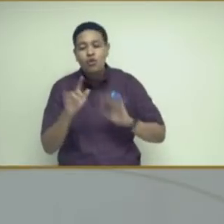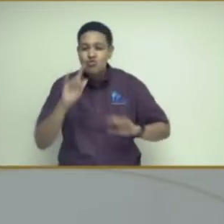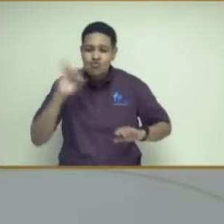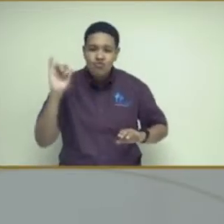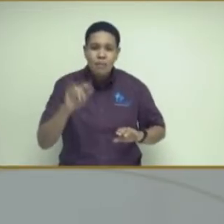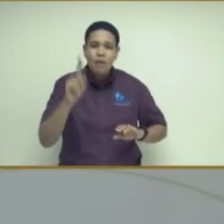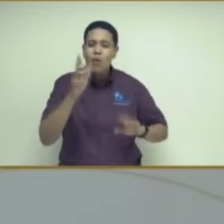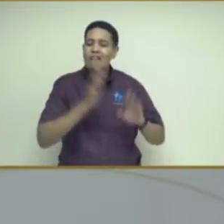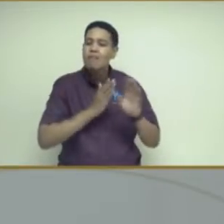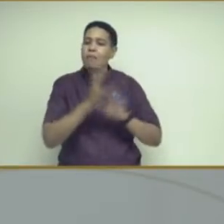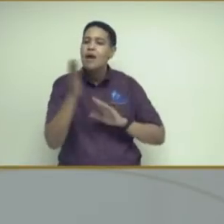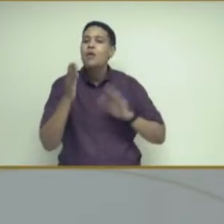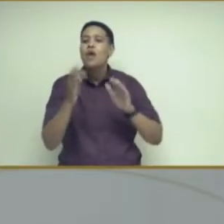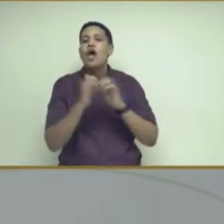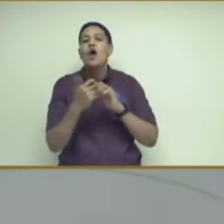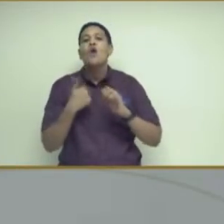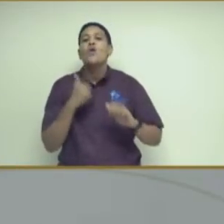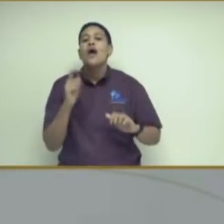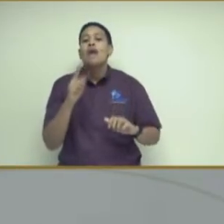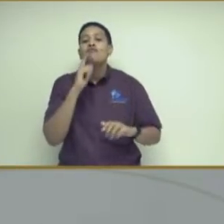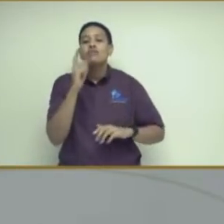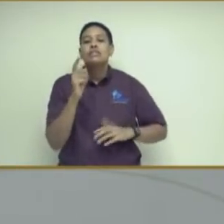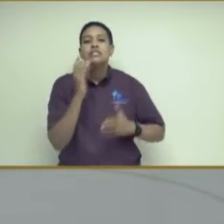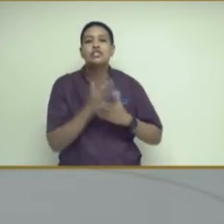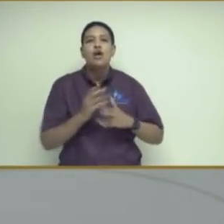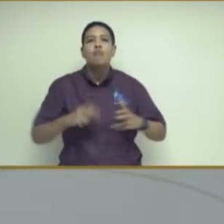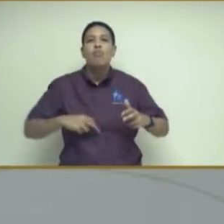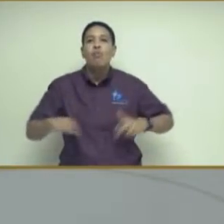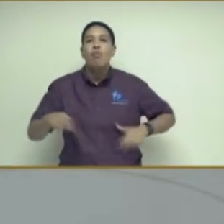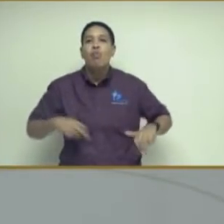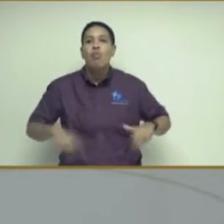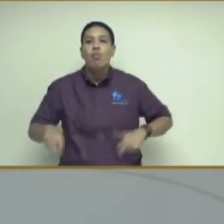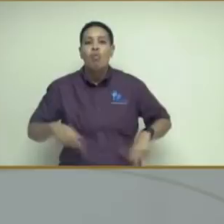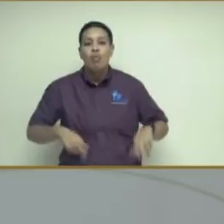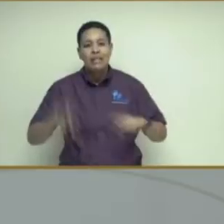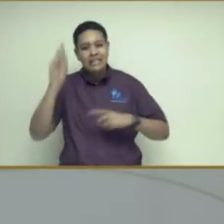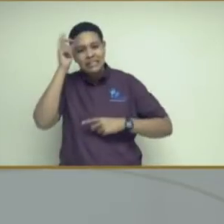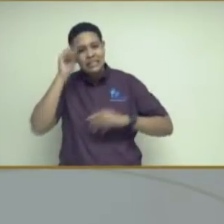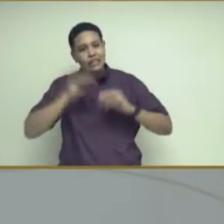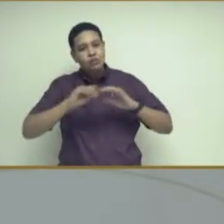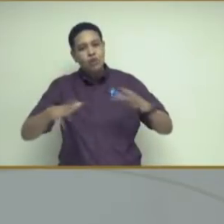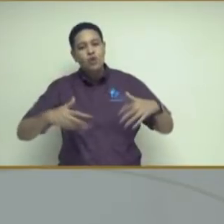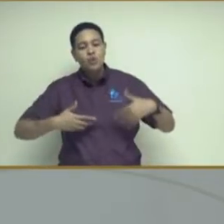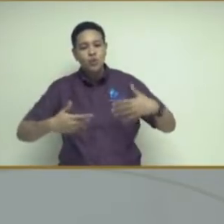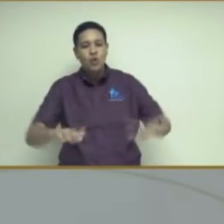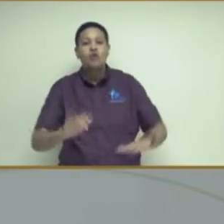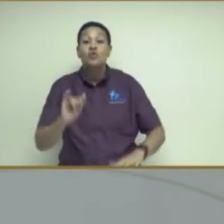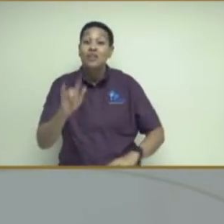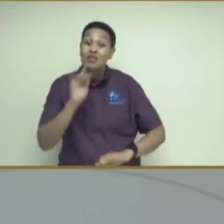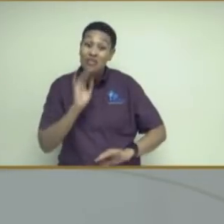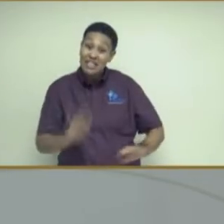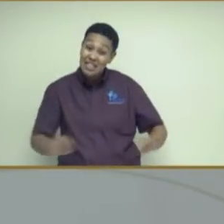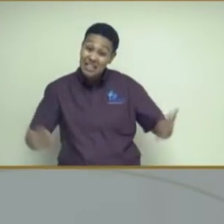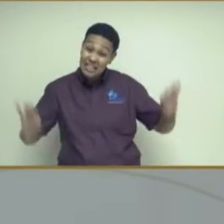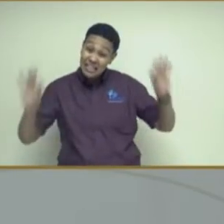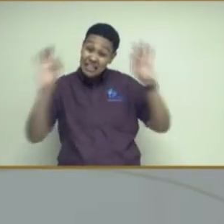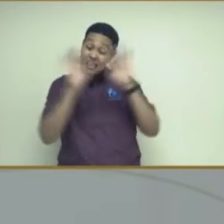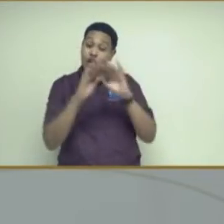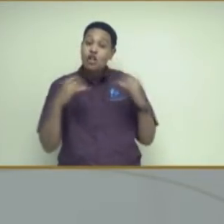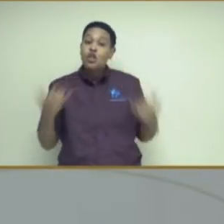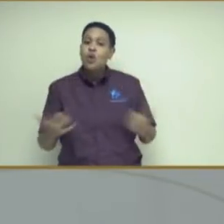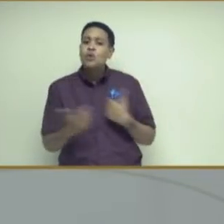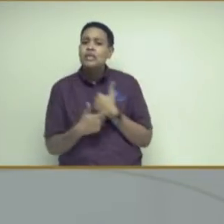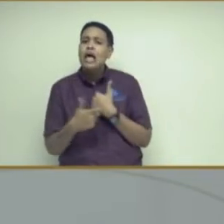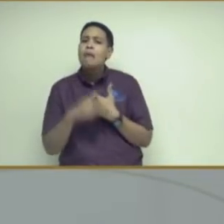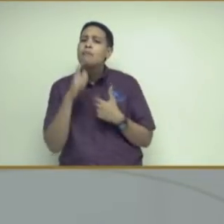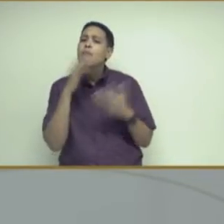of the main methods in which we have to stop transmission of the disease. And so therefore it is critical at this